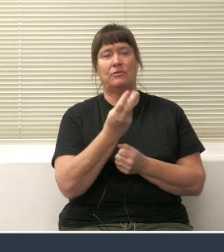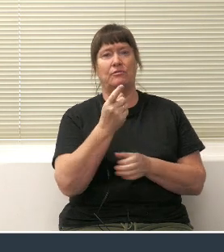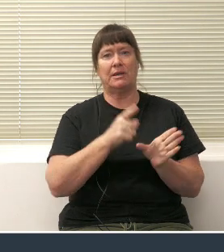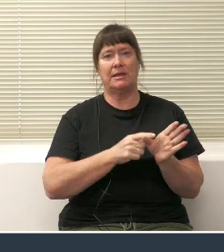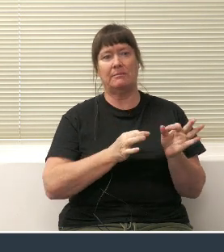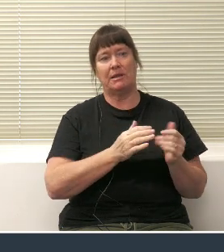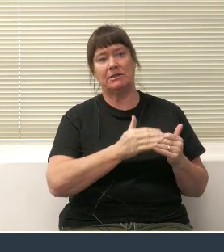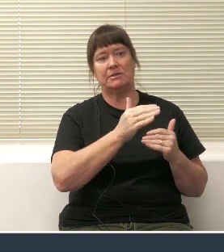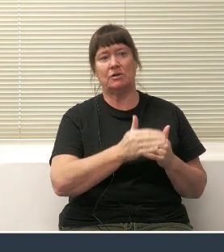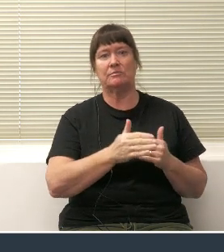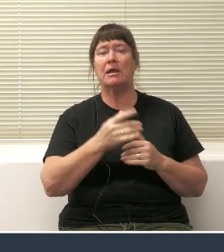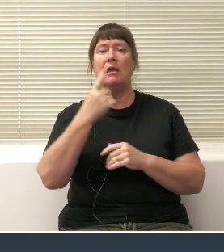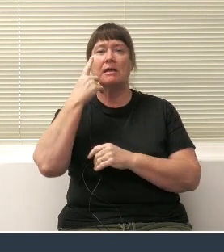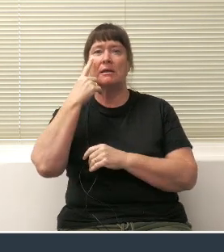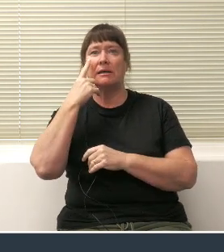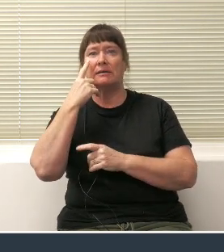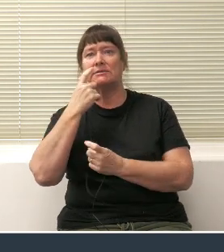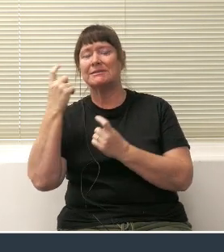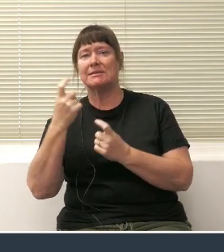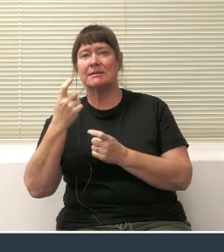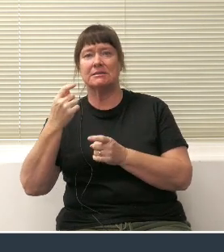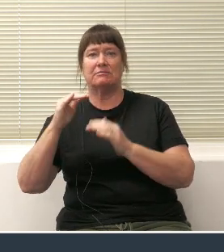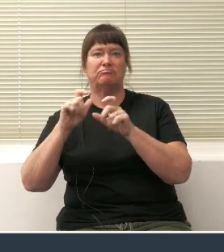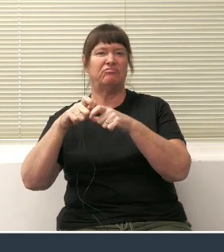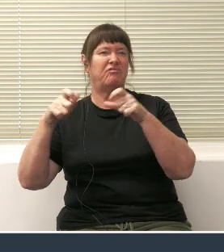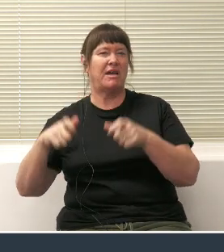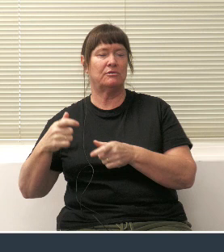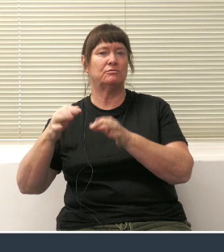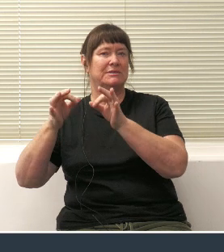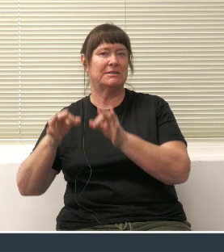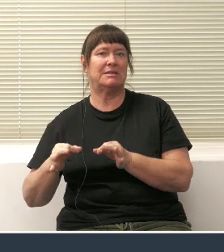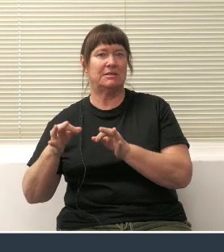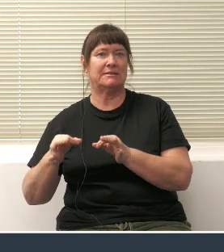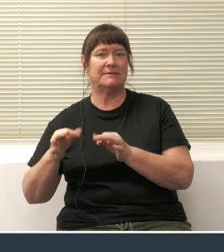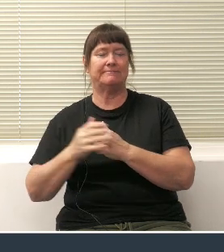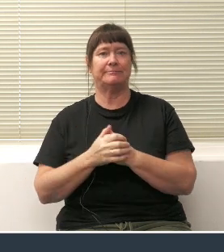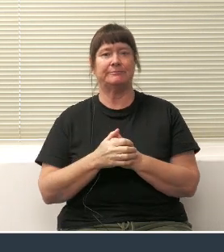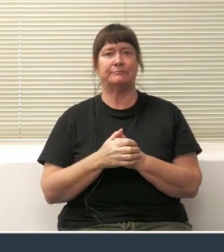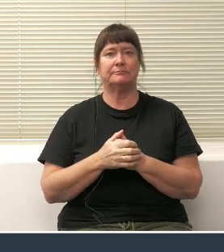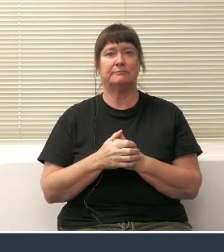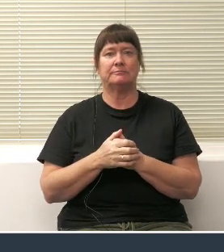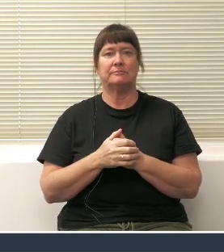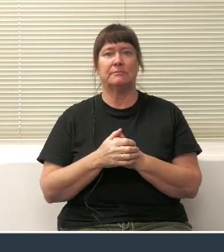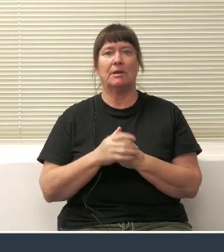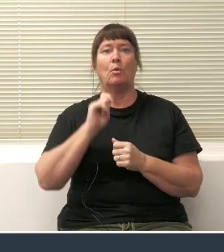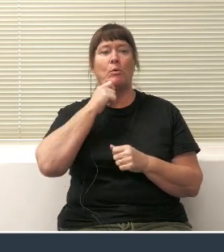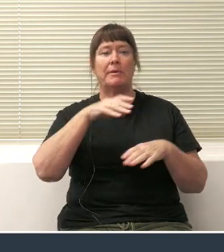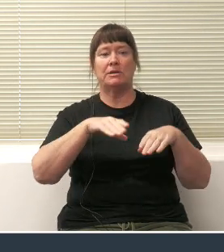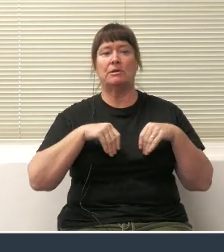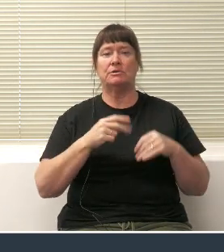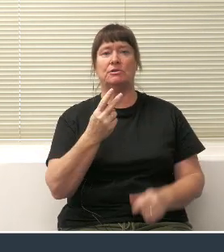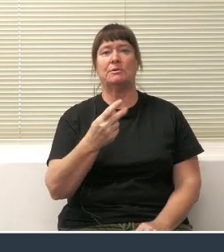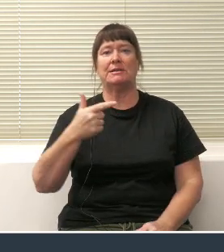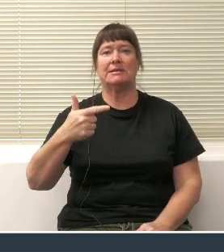document and seeks final decisions for incorporation into Napier City Council's 3-year plan. That's due to be adopted on